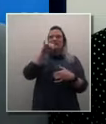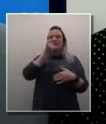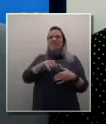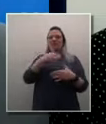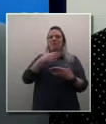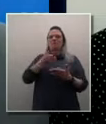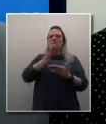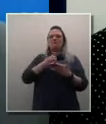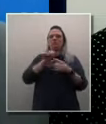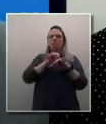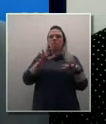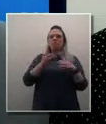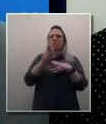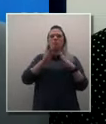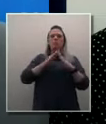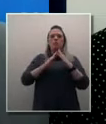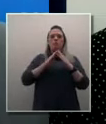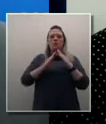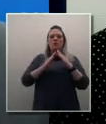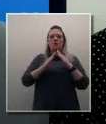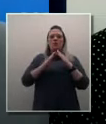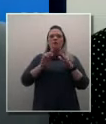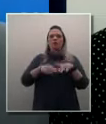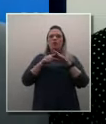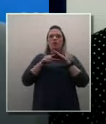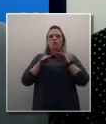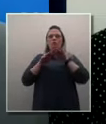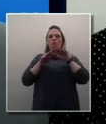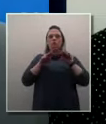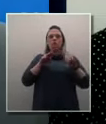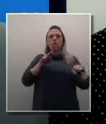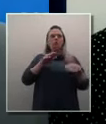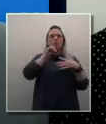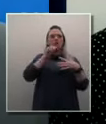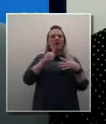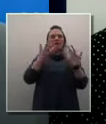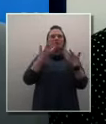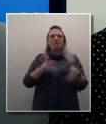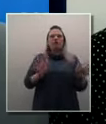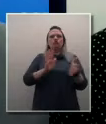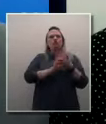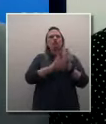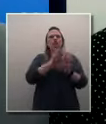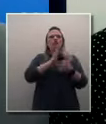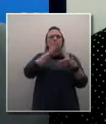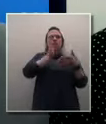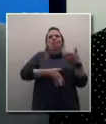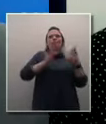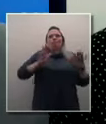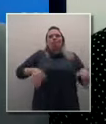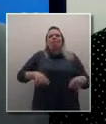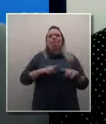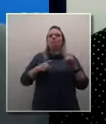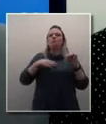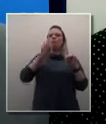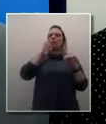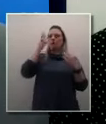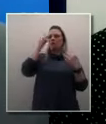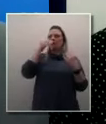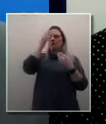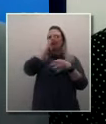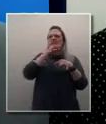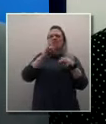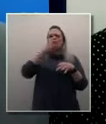the spread in the community and flatten the curve. We're not totally out of the woods yet, and we'll talk a little bit more about why we think that's the